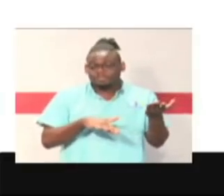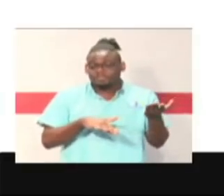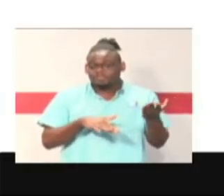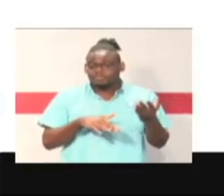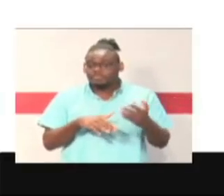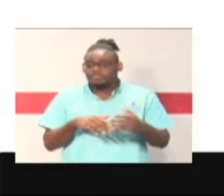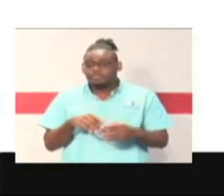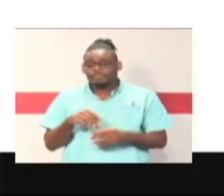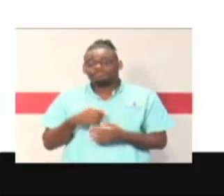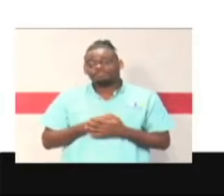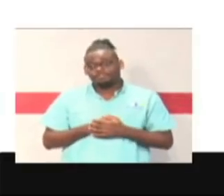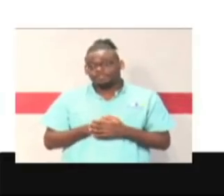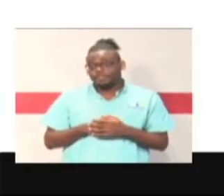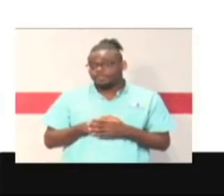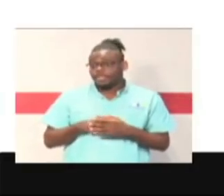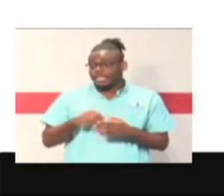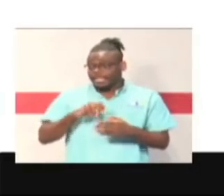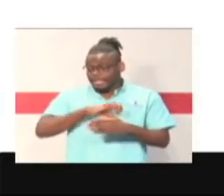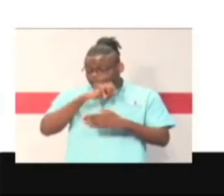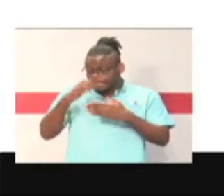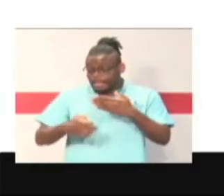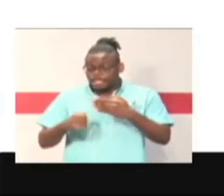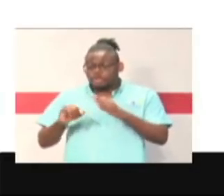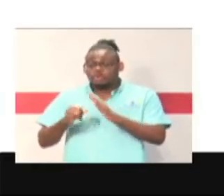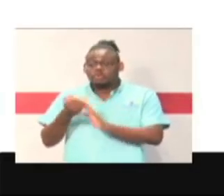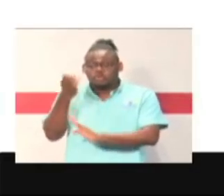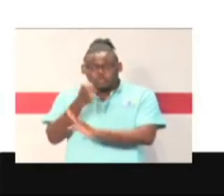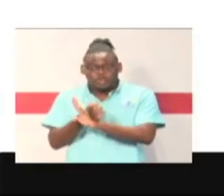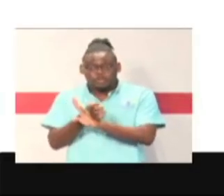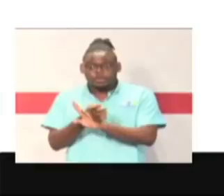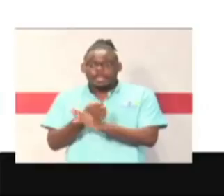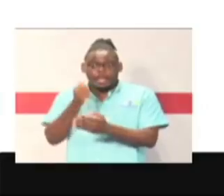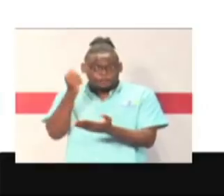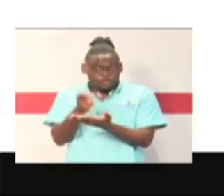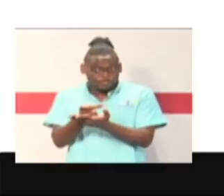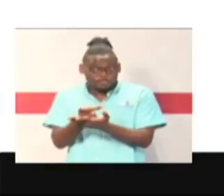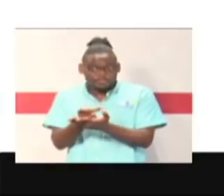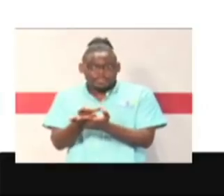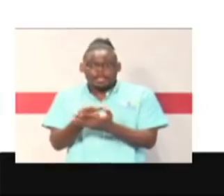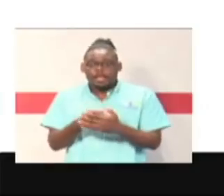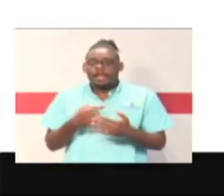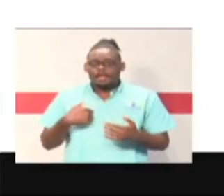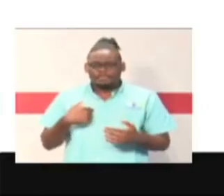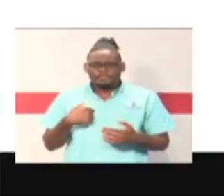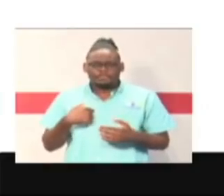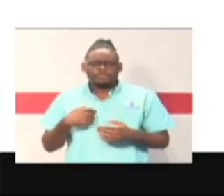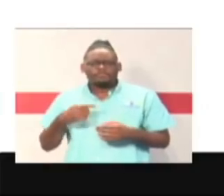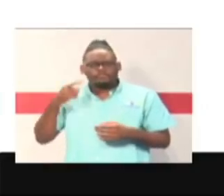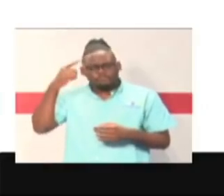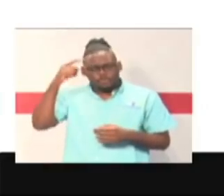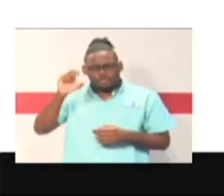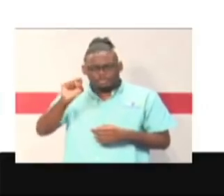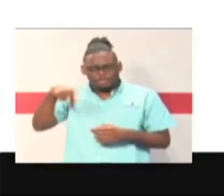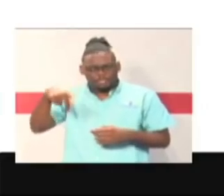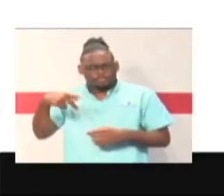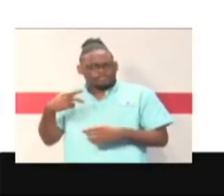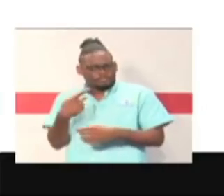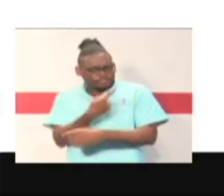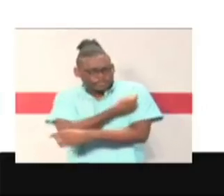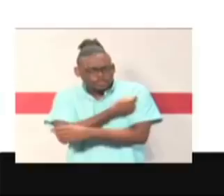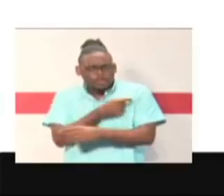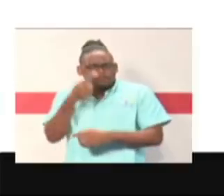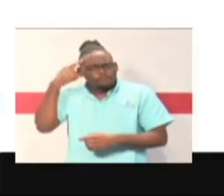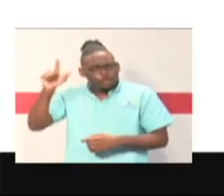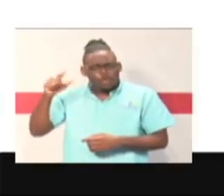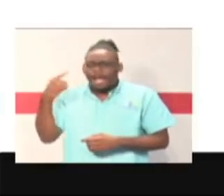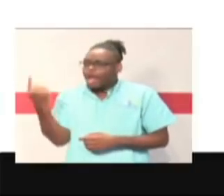approved initially the use of the Sinopharm vaccine in breastfeeding population. So if you are going to get vaccinated and